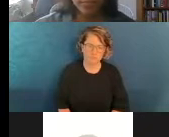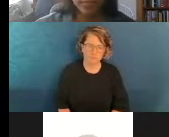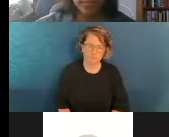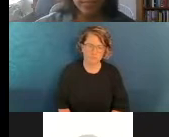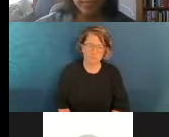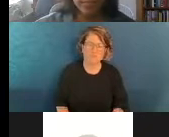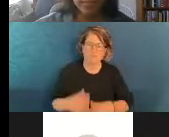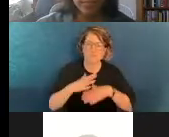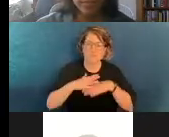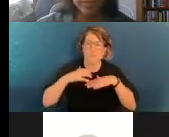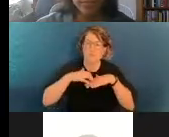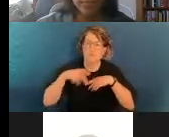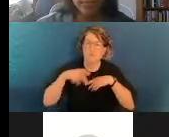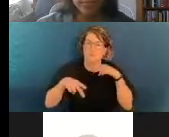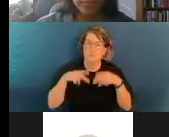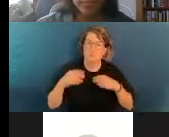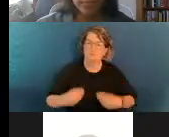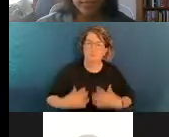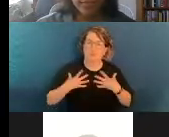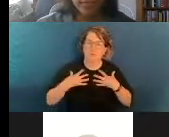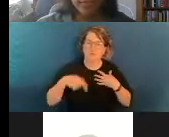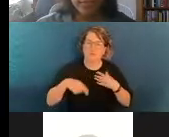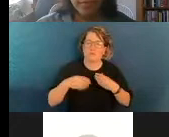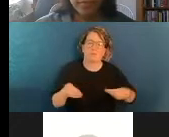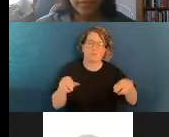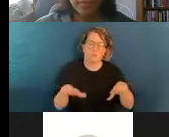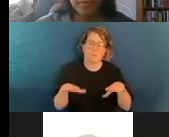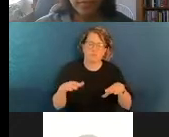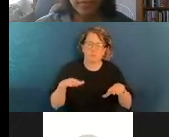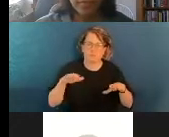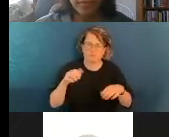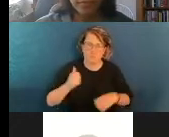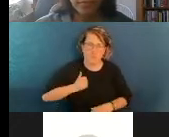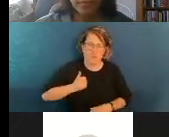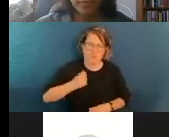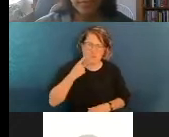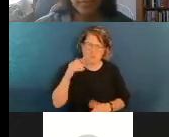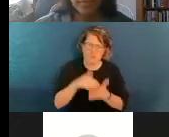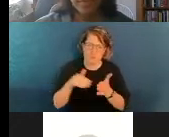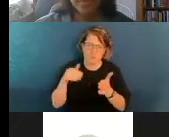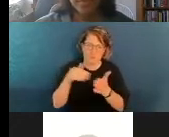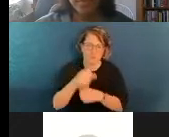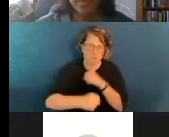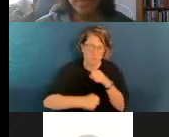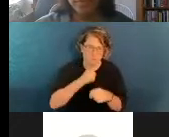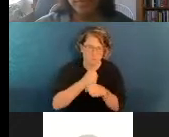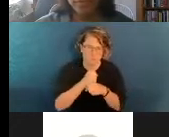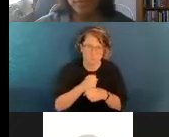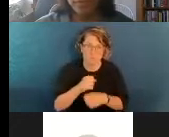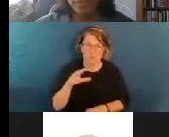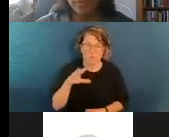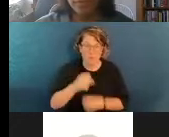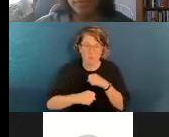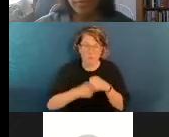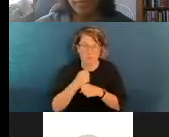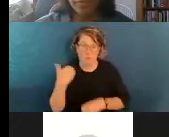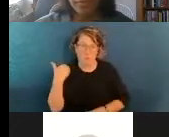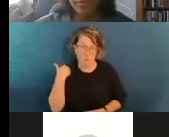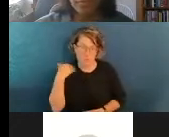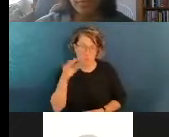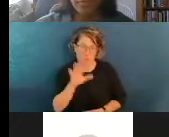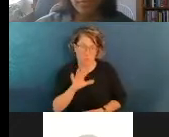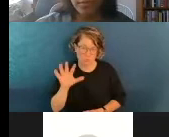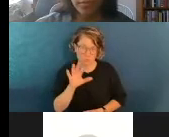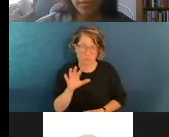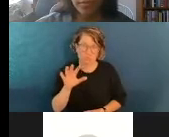Indigenous peoples thrived on the lands of present-day Canada for thousands of years. About 500 years ago,